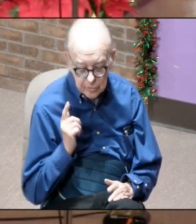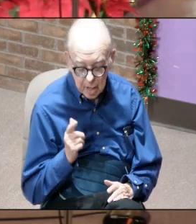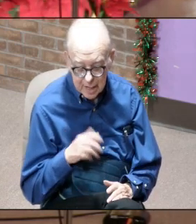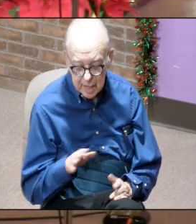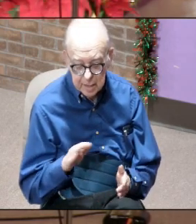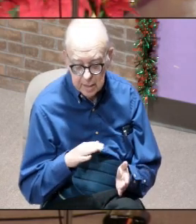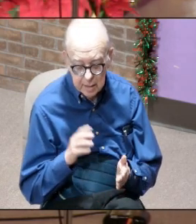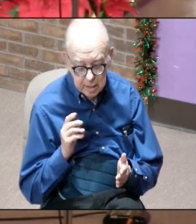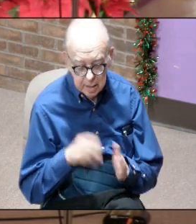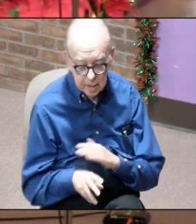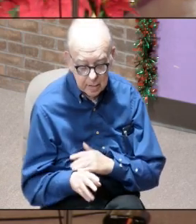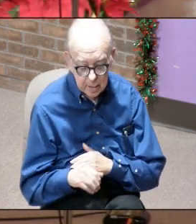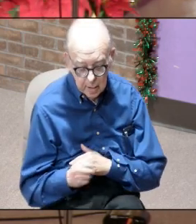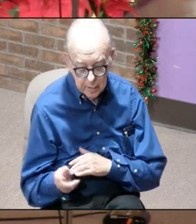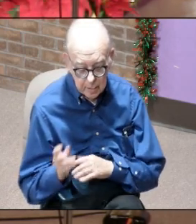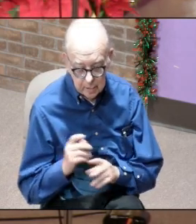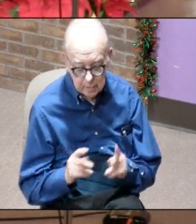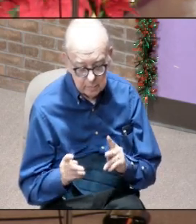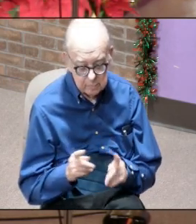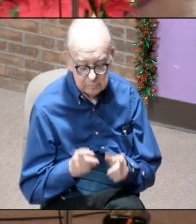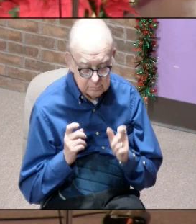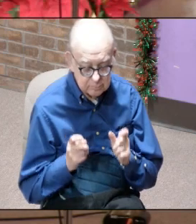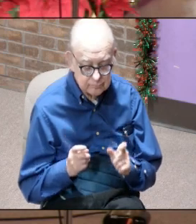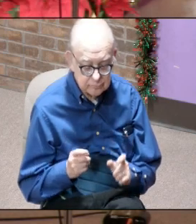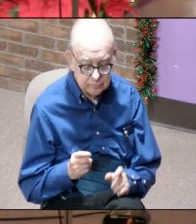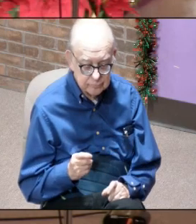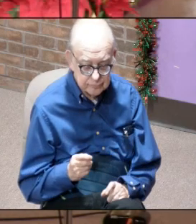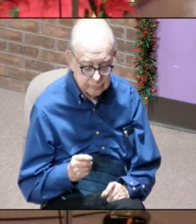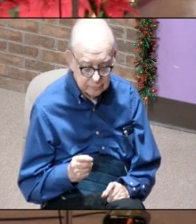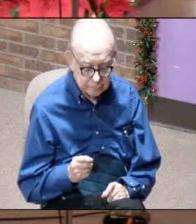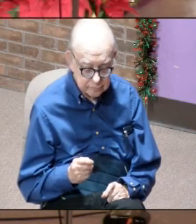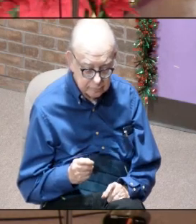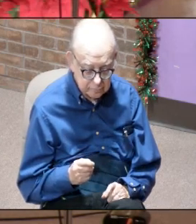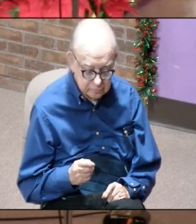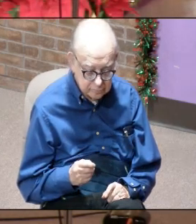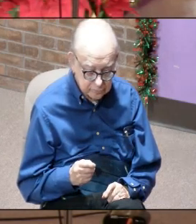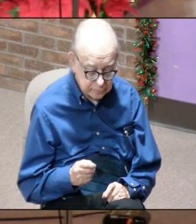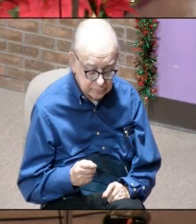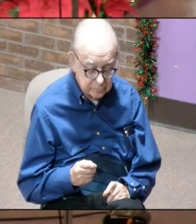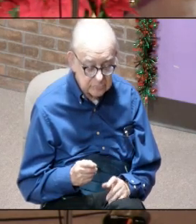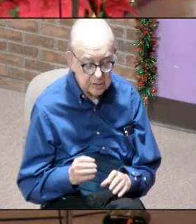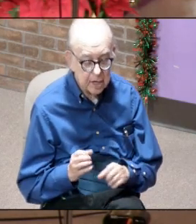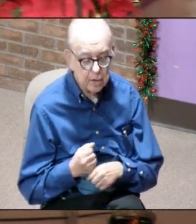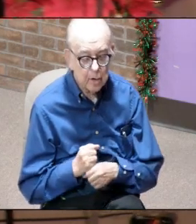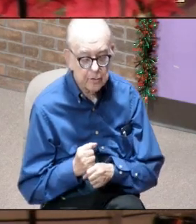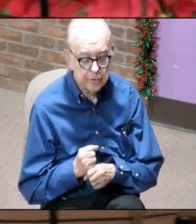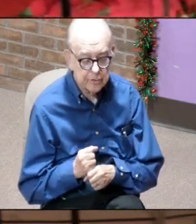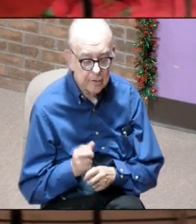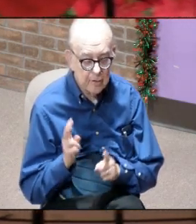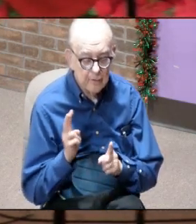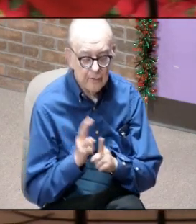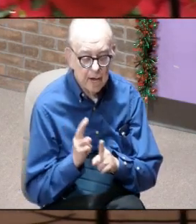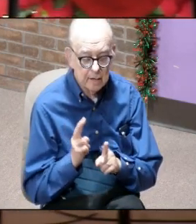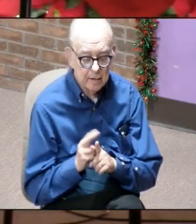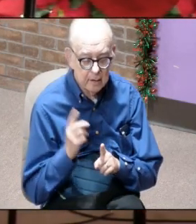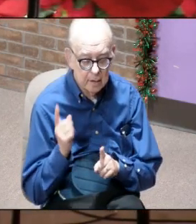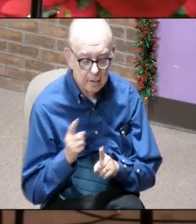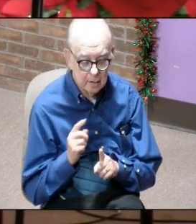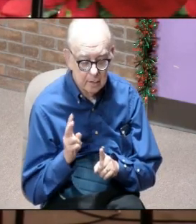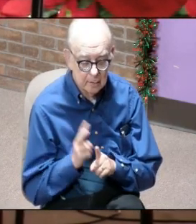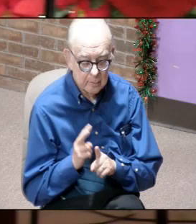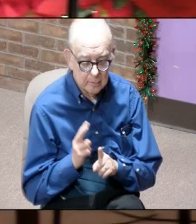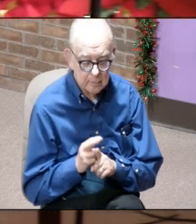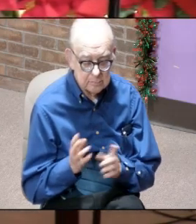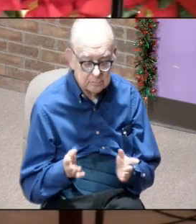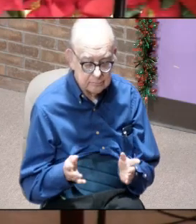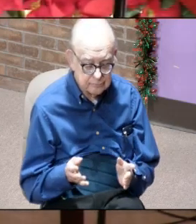Others. All of a sudden, it breeds violence, thinking that